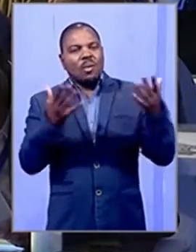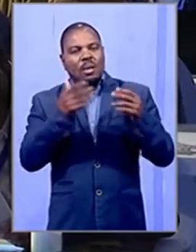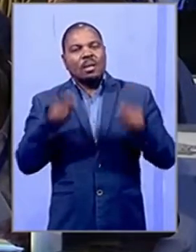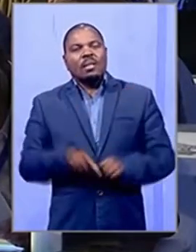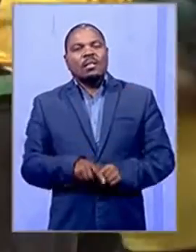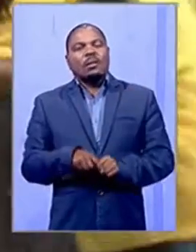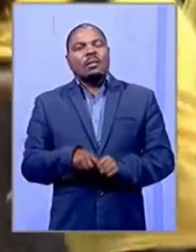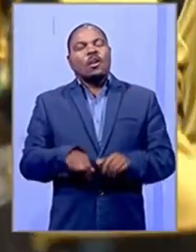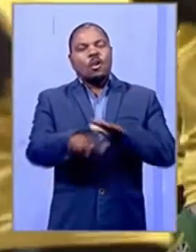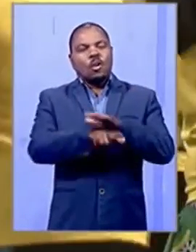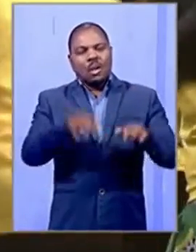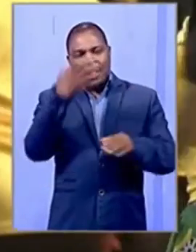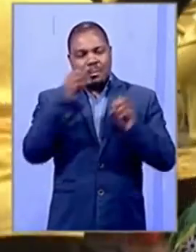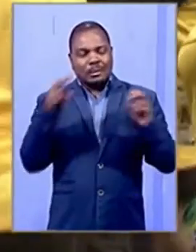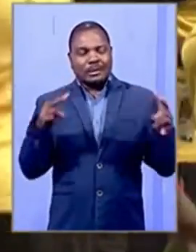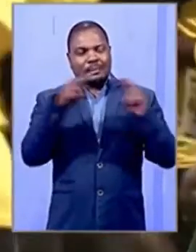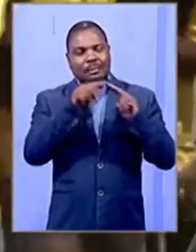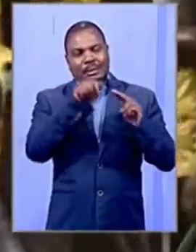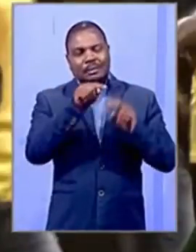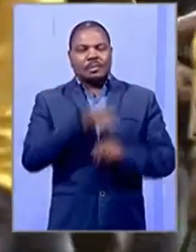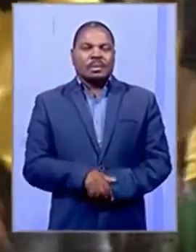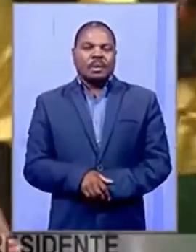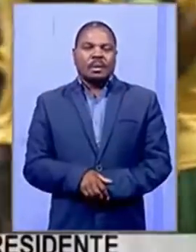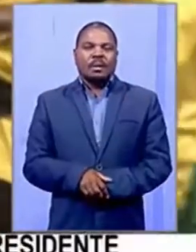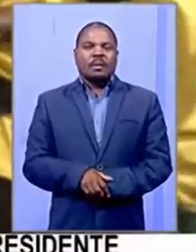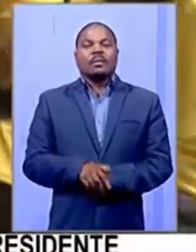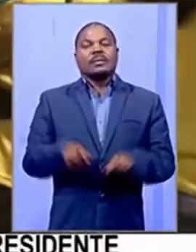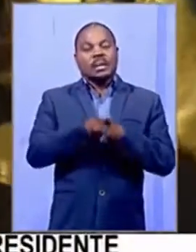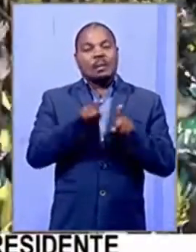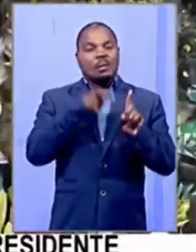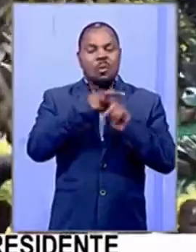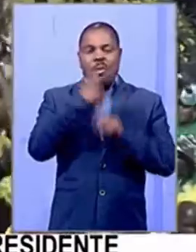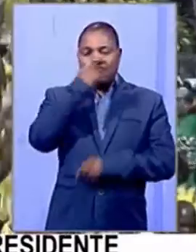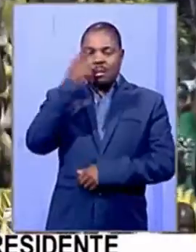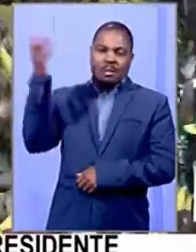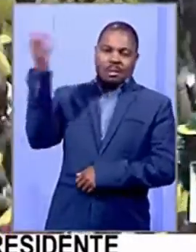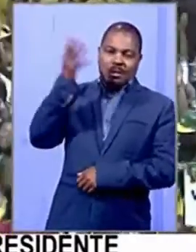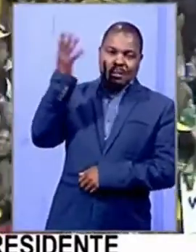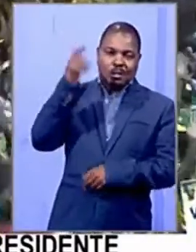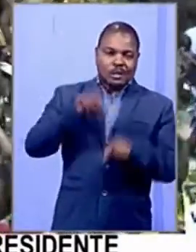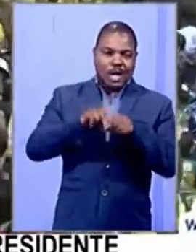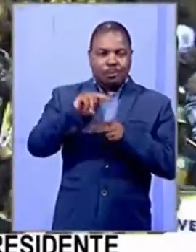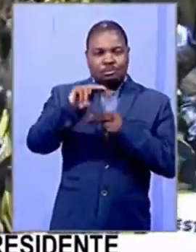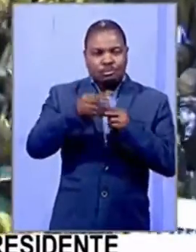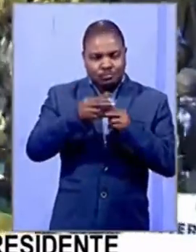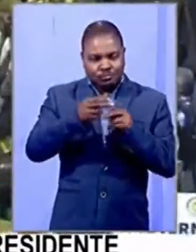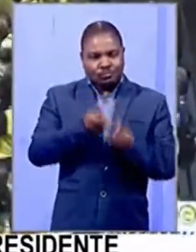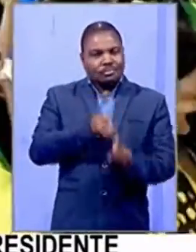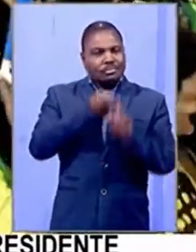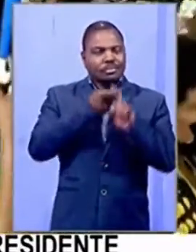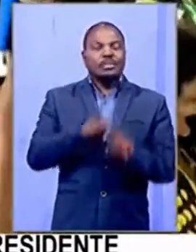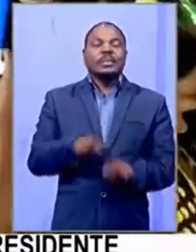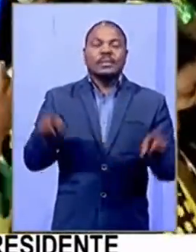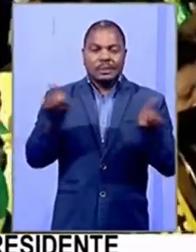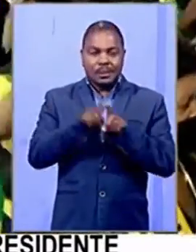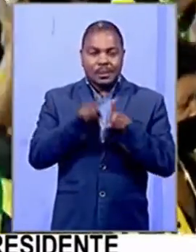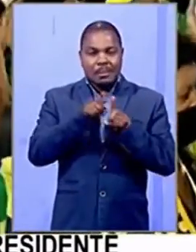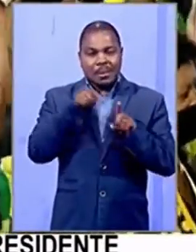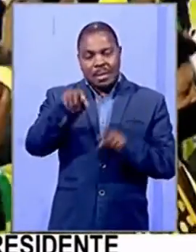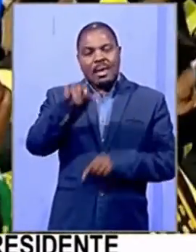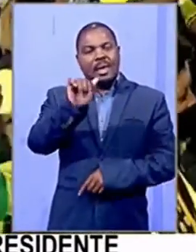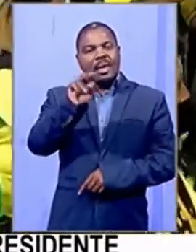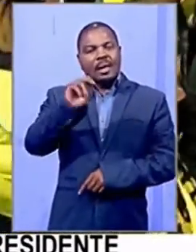ya dipuso selegae. Ramaphosa o ne a tshwanela ke go emisa puo ya gagwe nakwana. Bothata jo bo itemogetswe ke mokgatlho